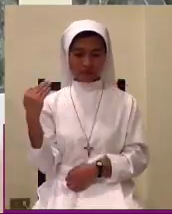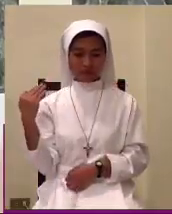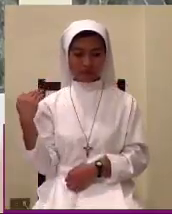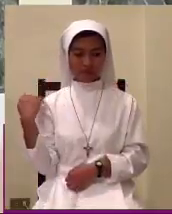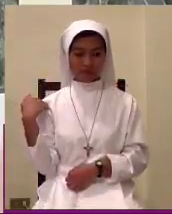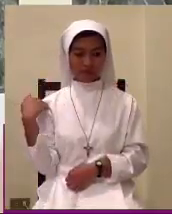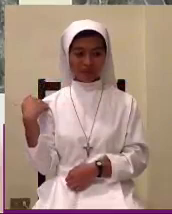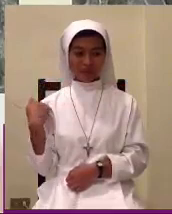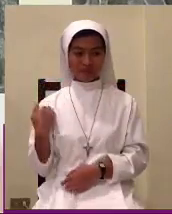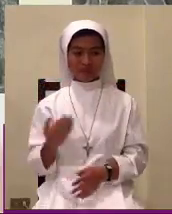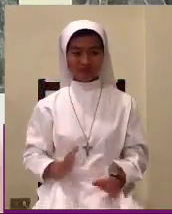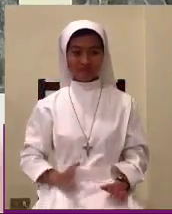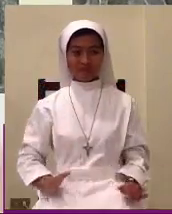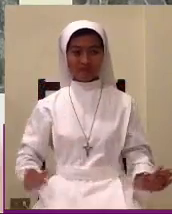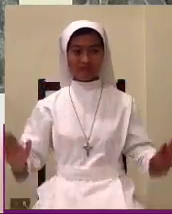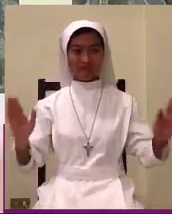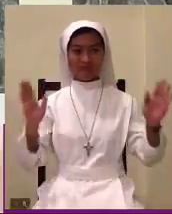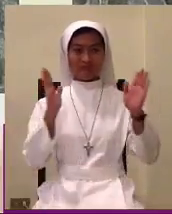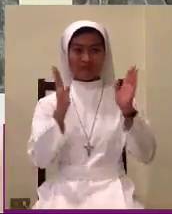Holy